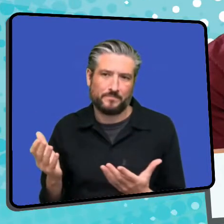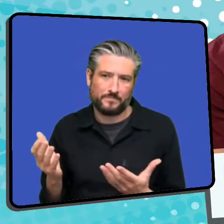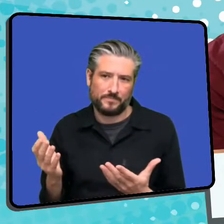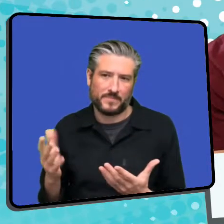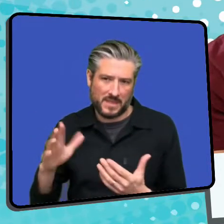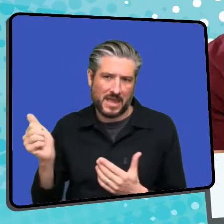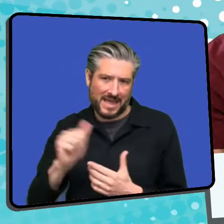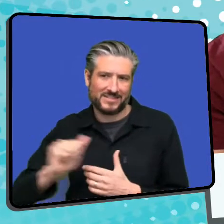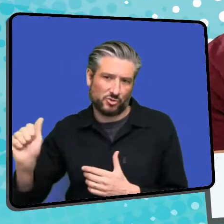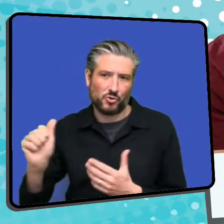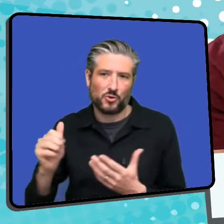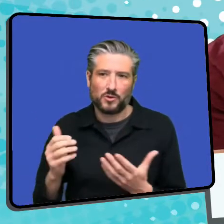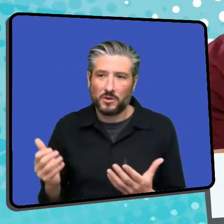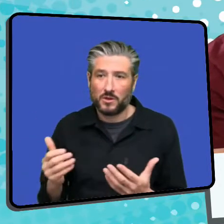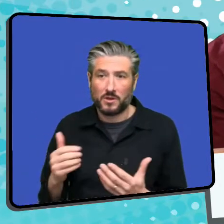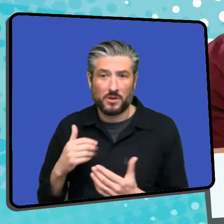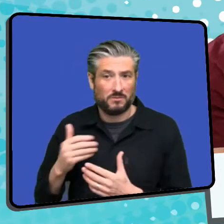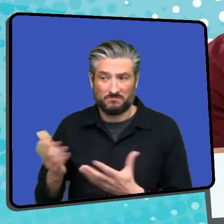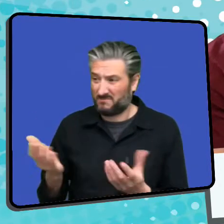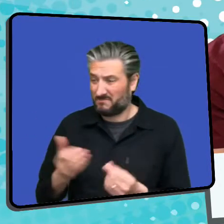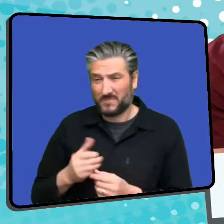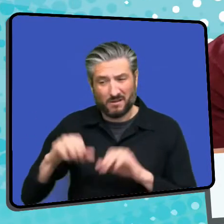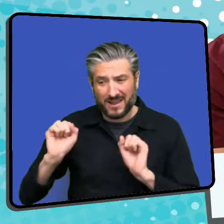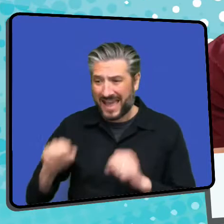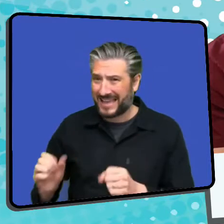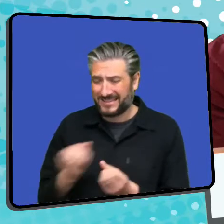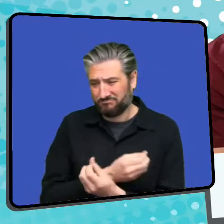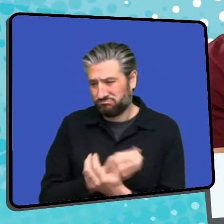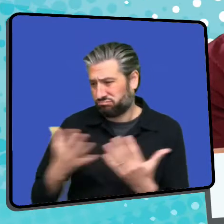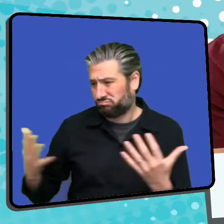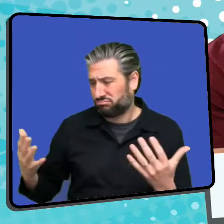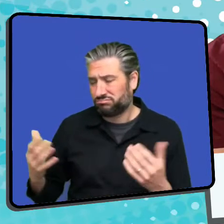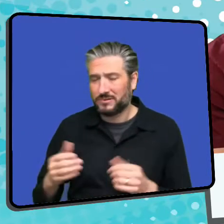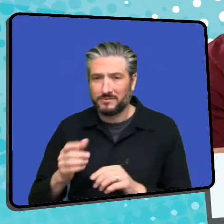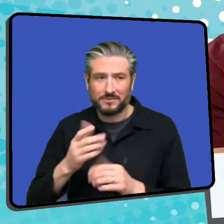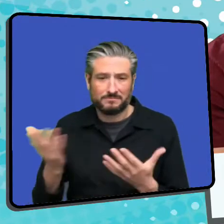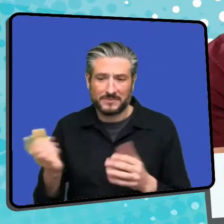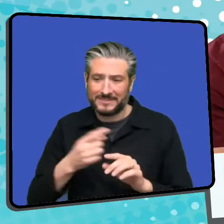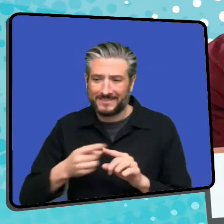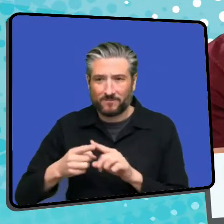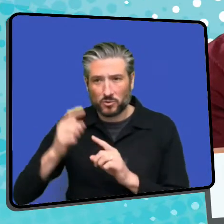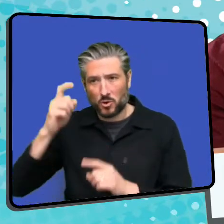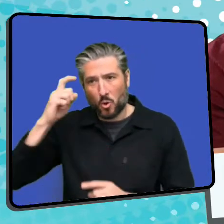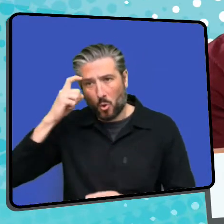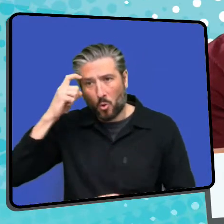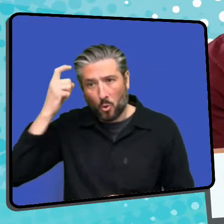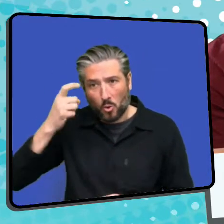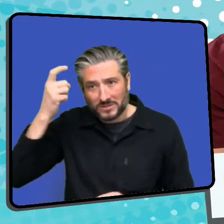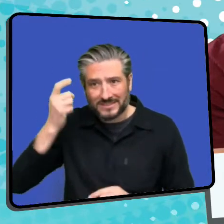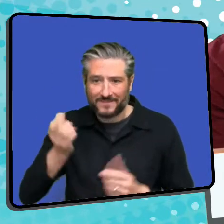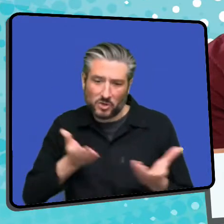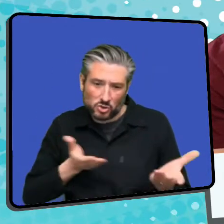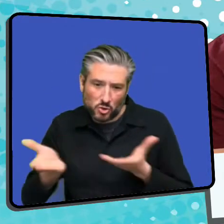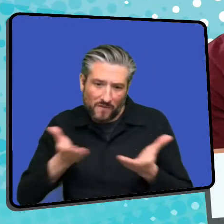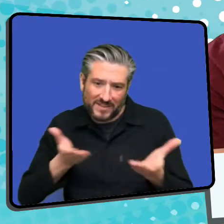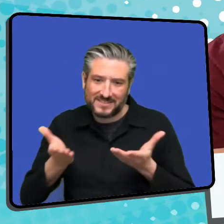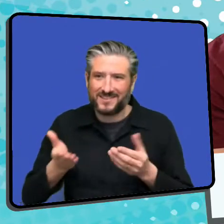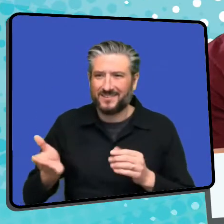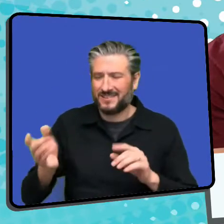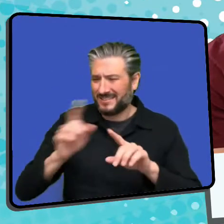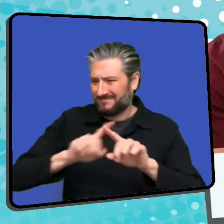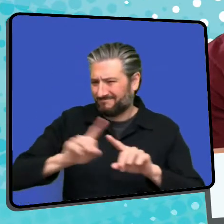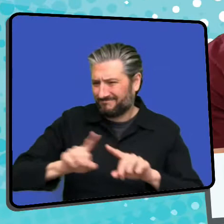do with this on Azure, using Azure Cognitive Services, Azure Machine Learning Services, even Azure Databricks for